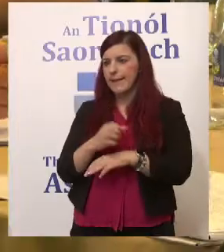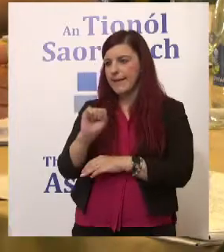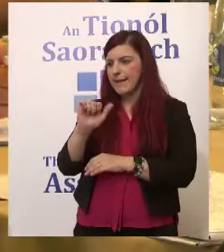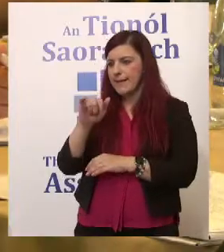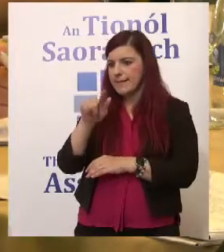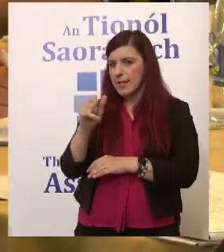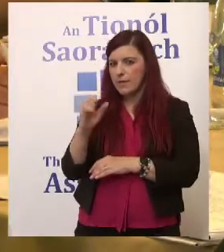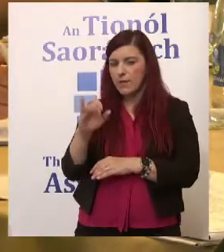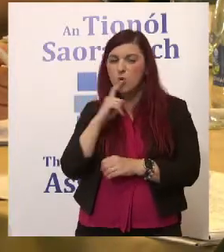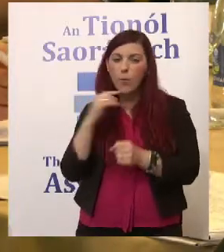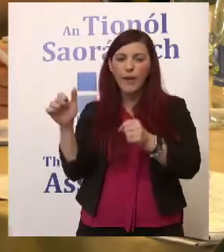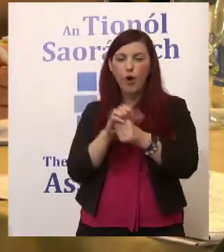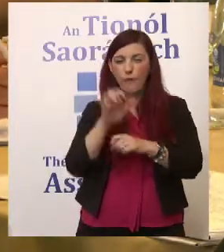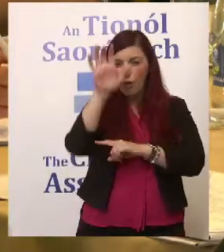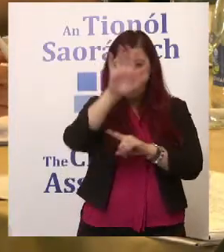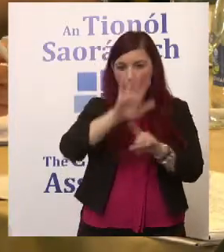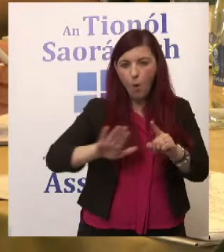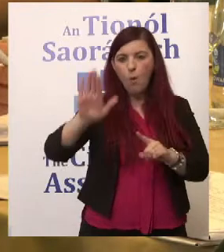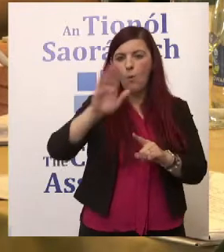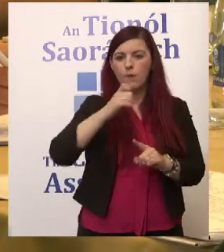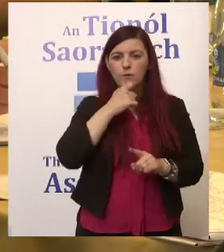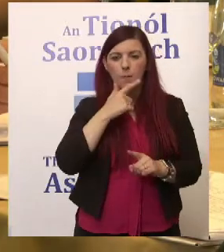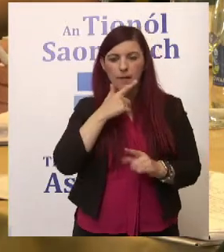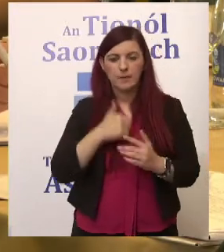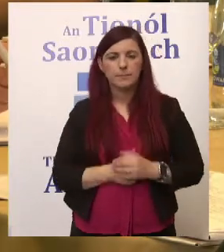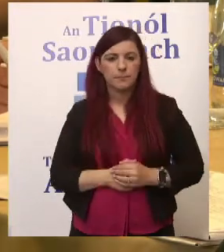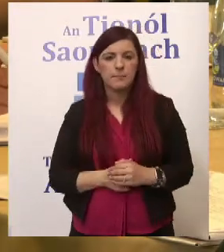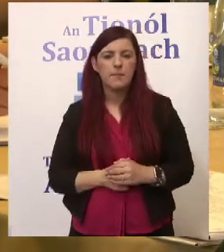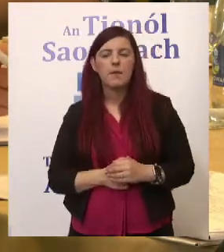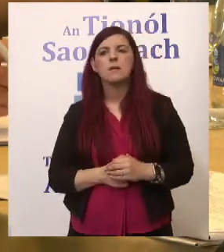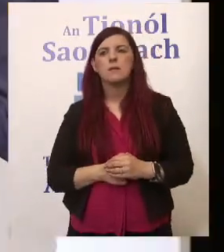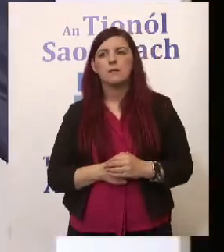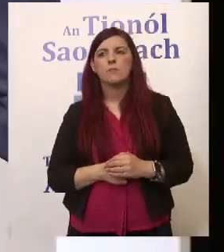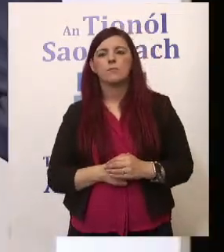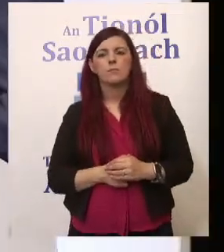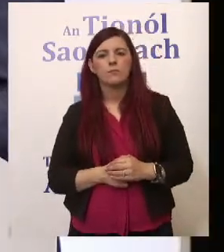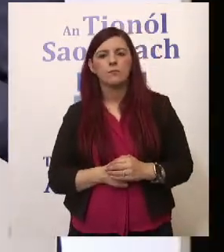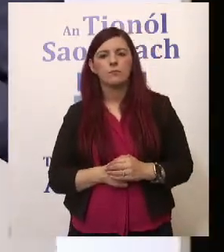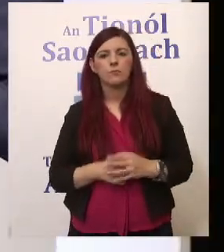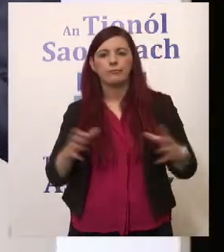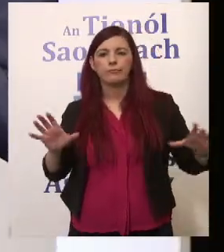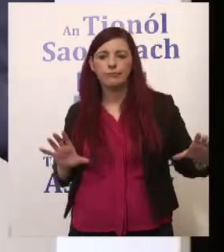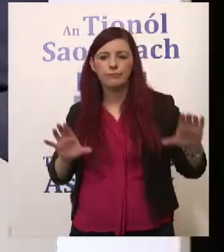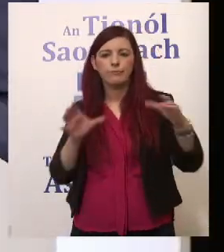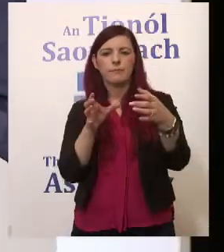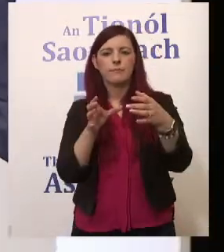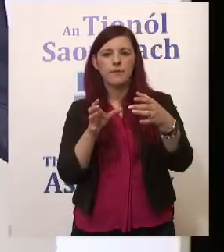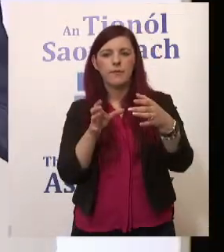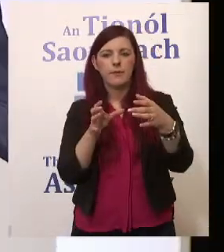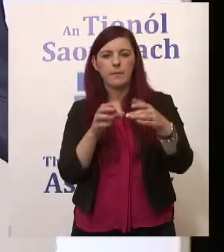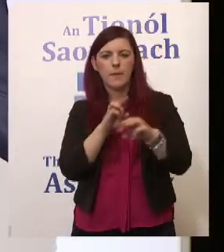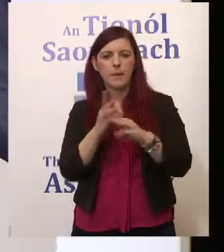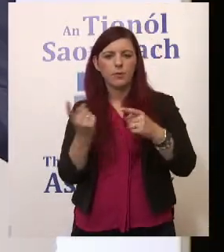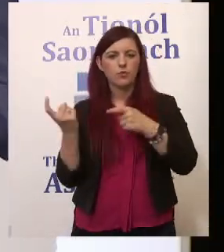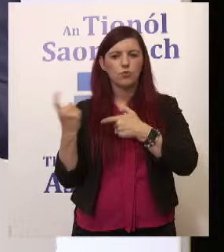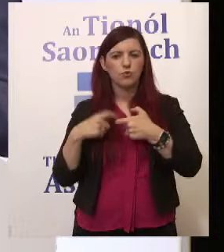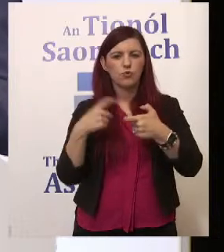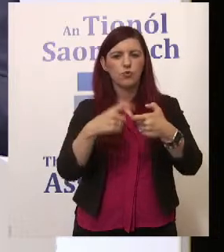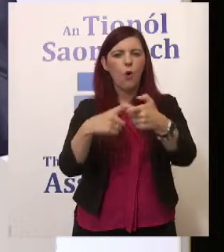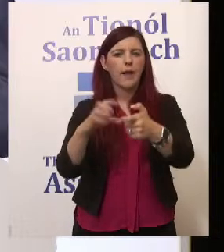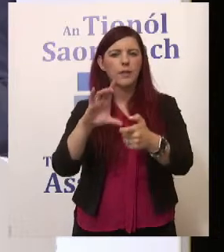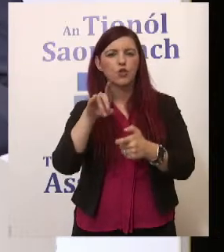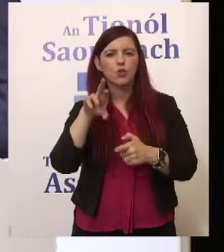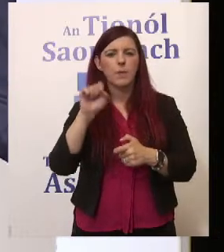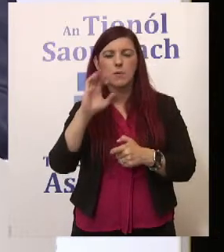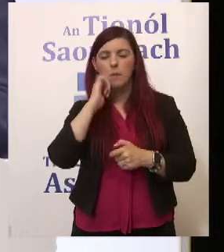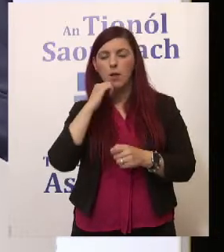again, you know, from all over Dublin, okay? We're brought together. I mean, the reason people join Dublin Chamber is we have a